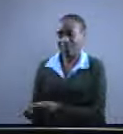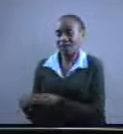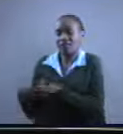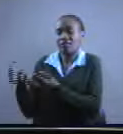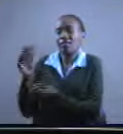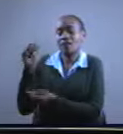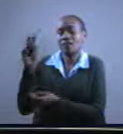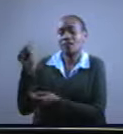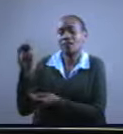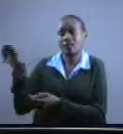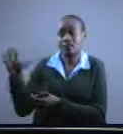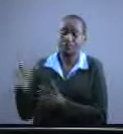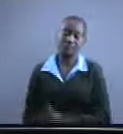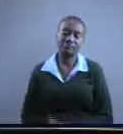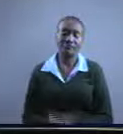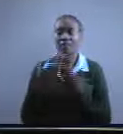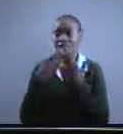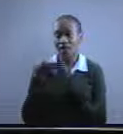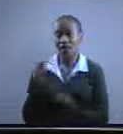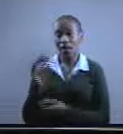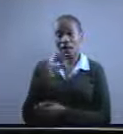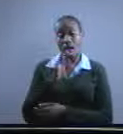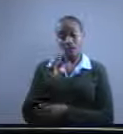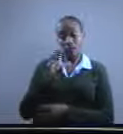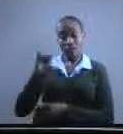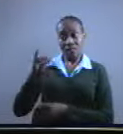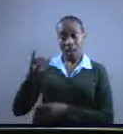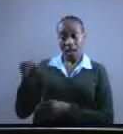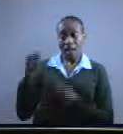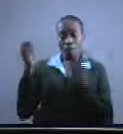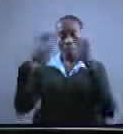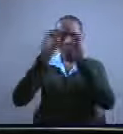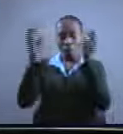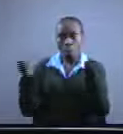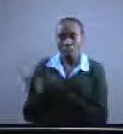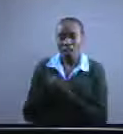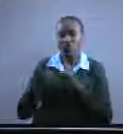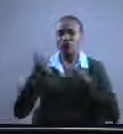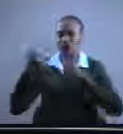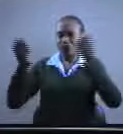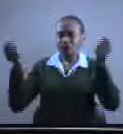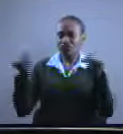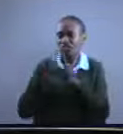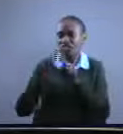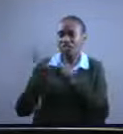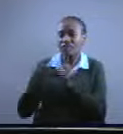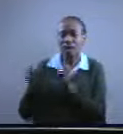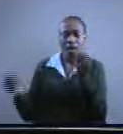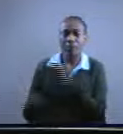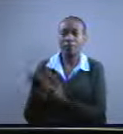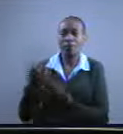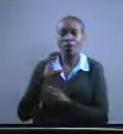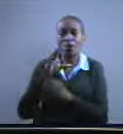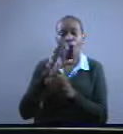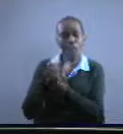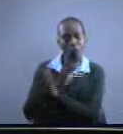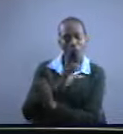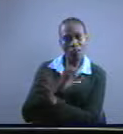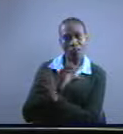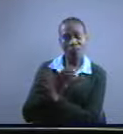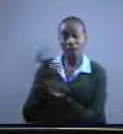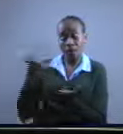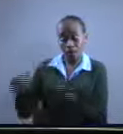you, Speaker. The FCI World Agility Championships, involving some of the world's top show dogs, was held at the Coca-Cola Dome